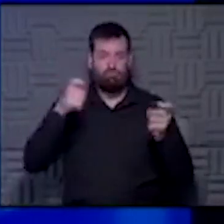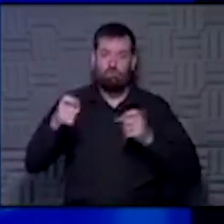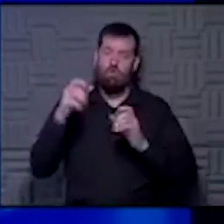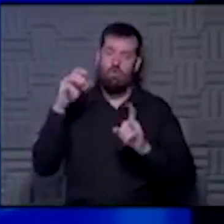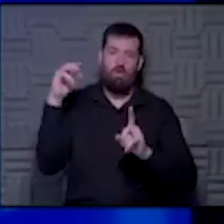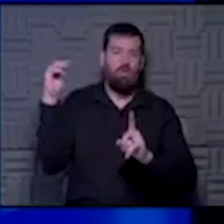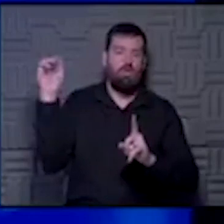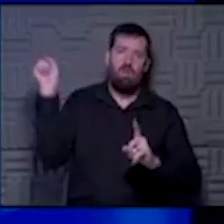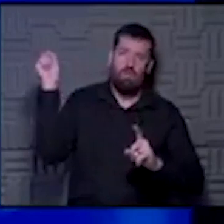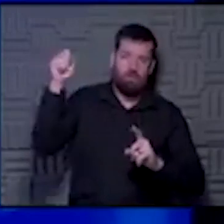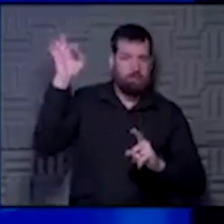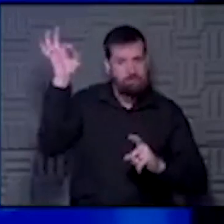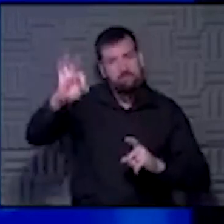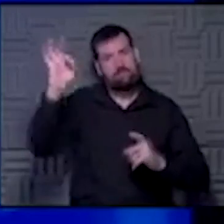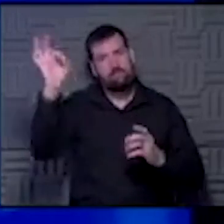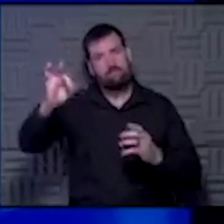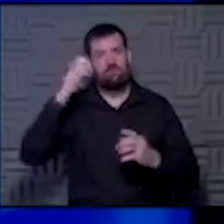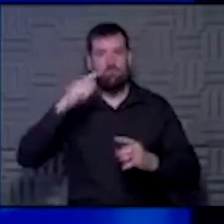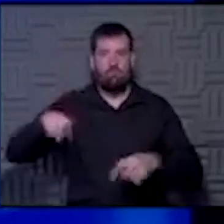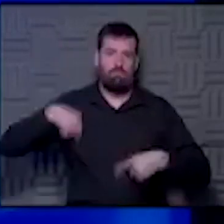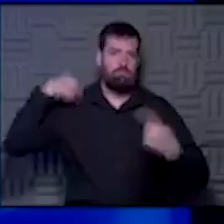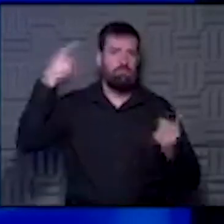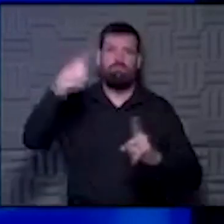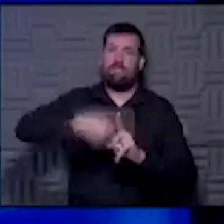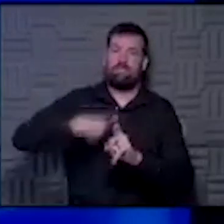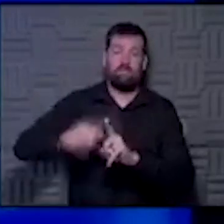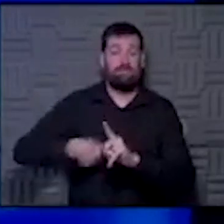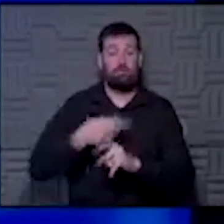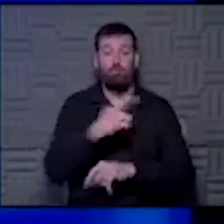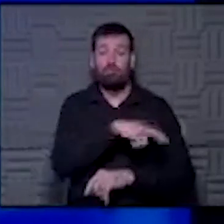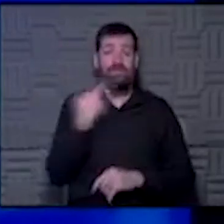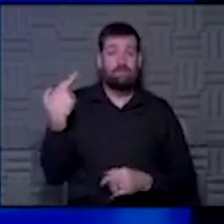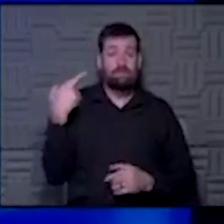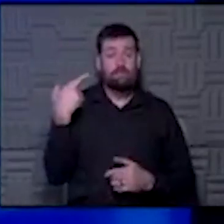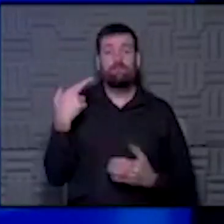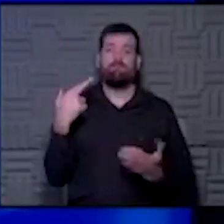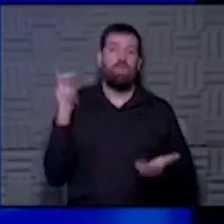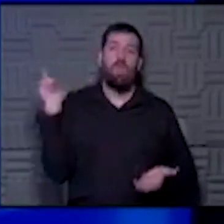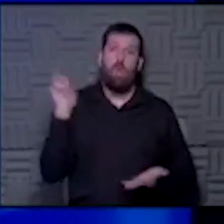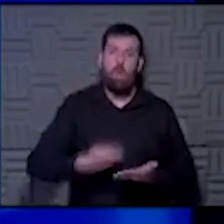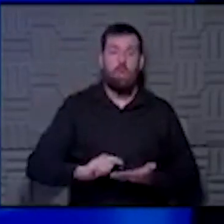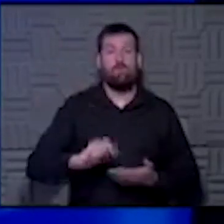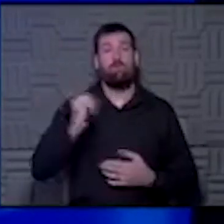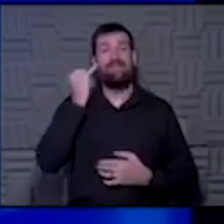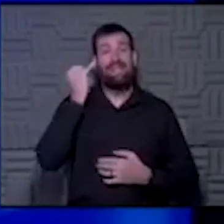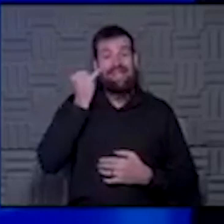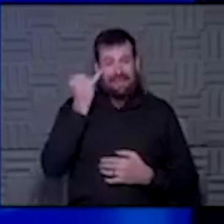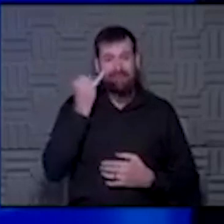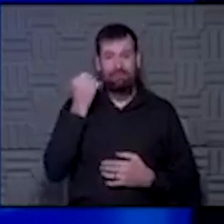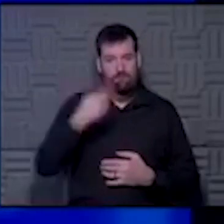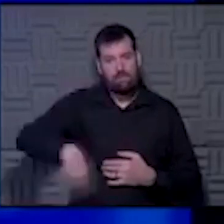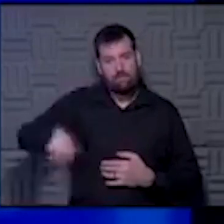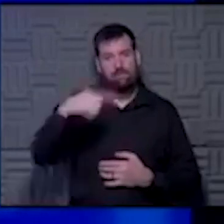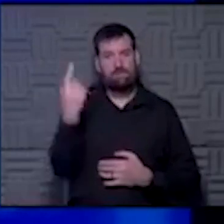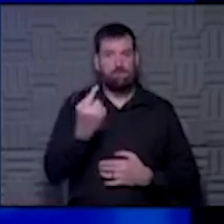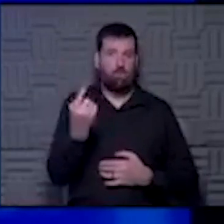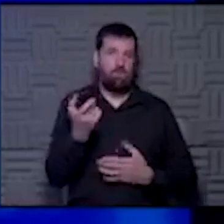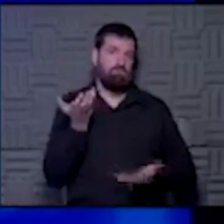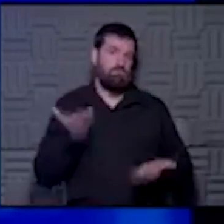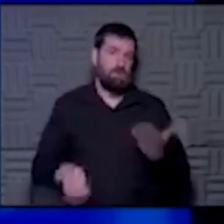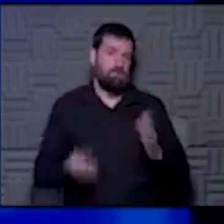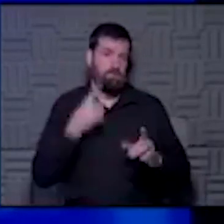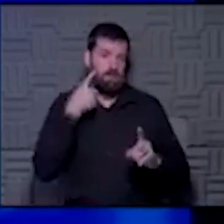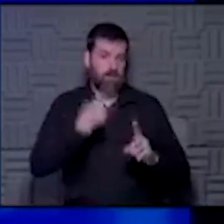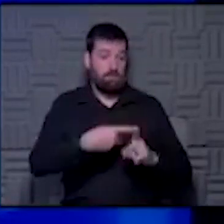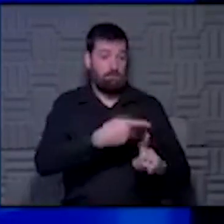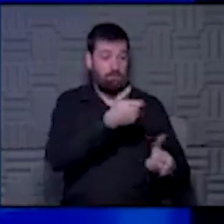here for months now, that the risk of transmission there is extremely low, even if you come into contact with someone who might be positive, if you are